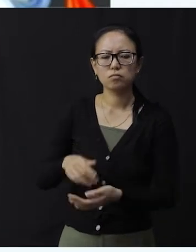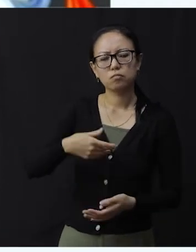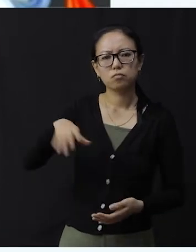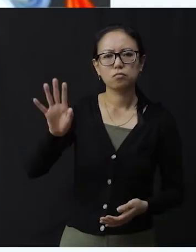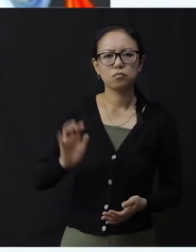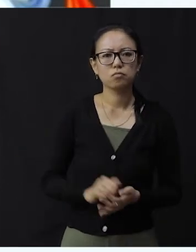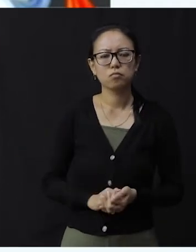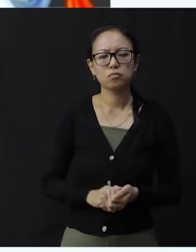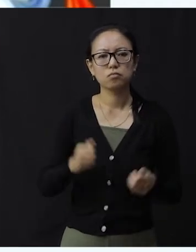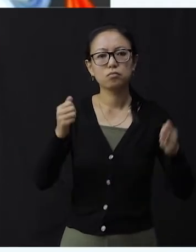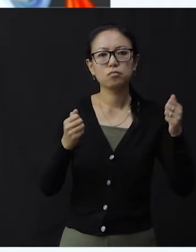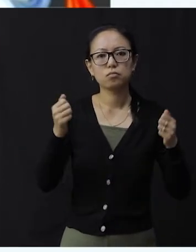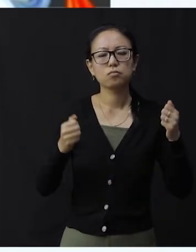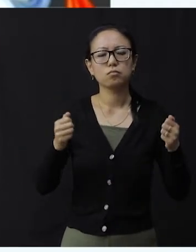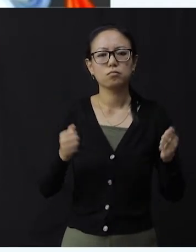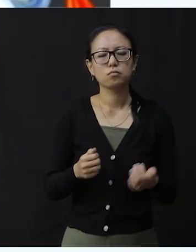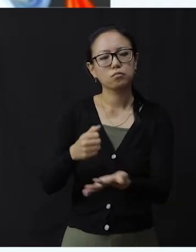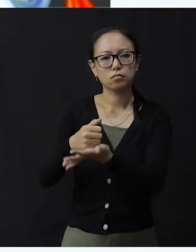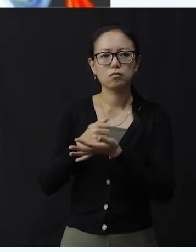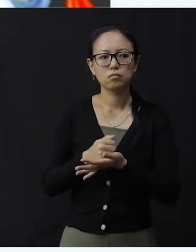vehicles. Okay, so